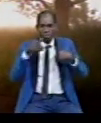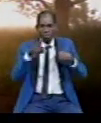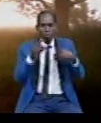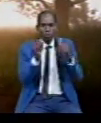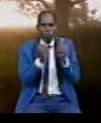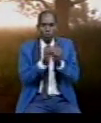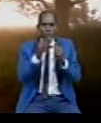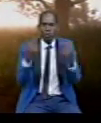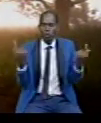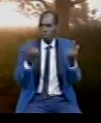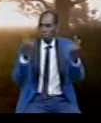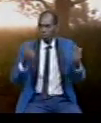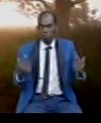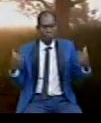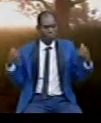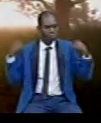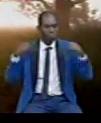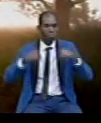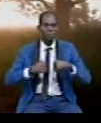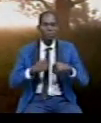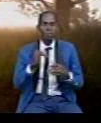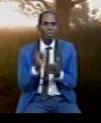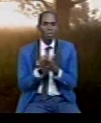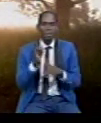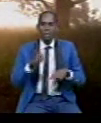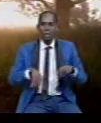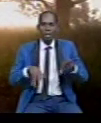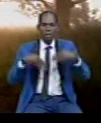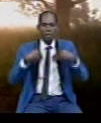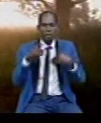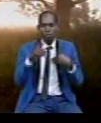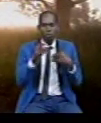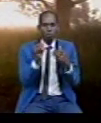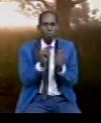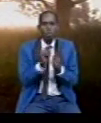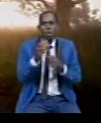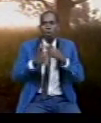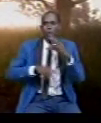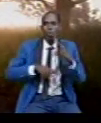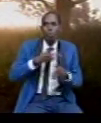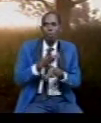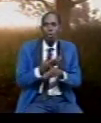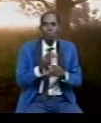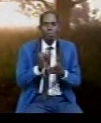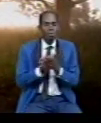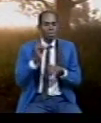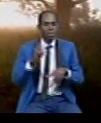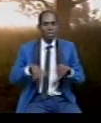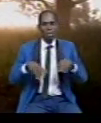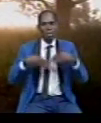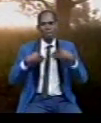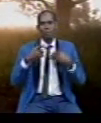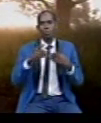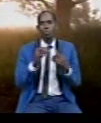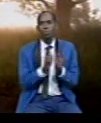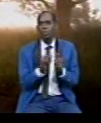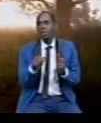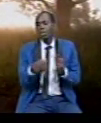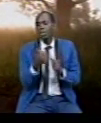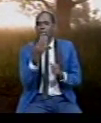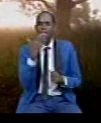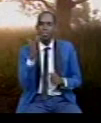that will not take you and the world, that will not take you and any evil, that will not take you and